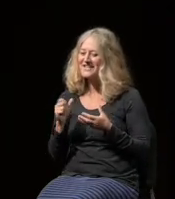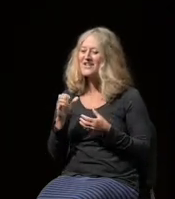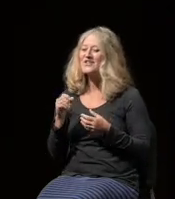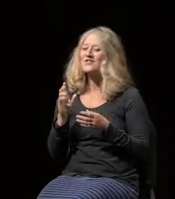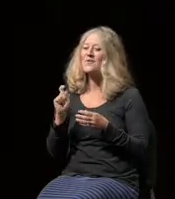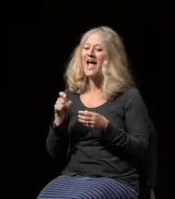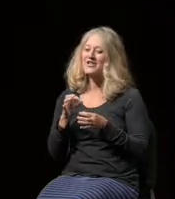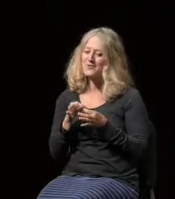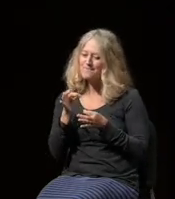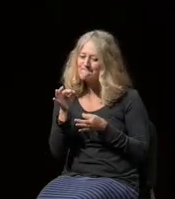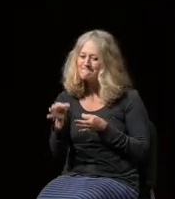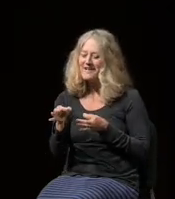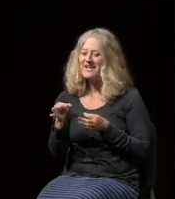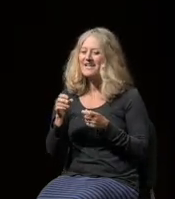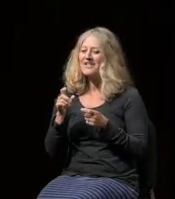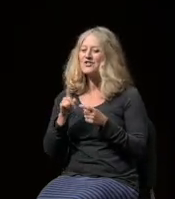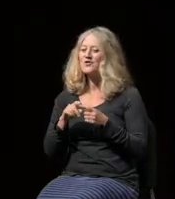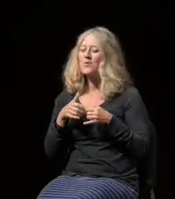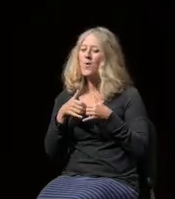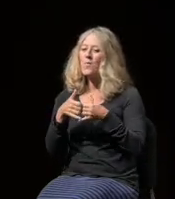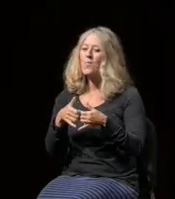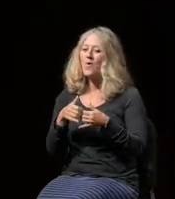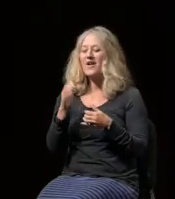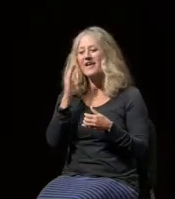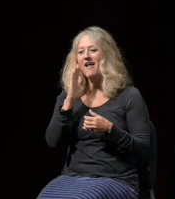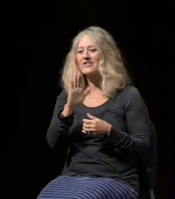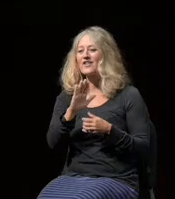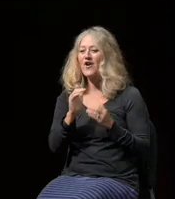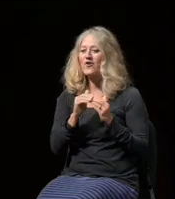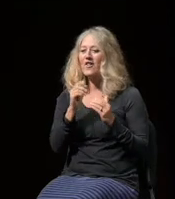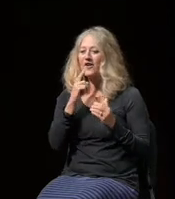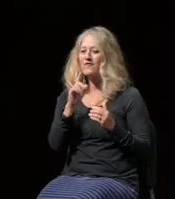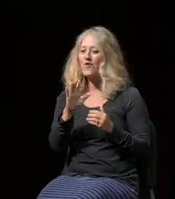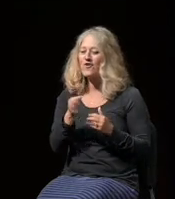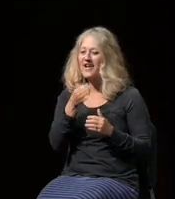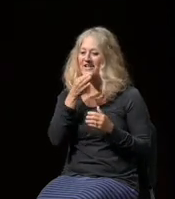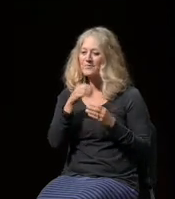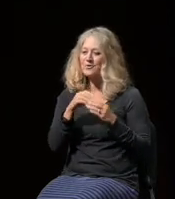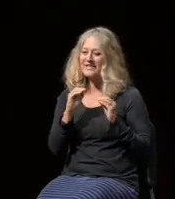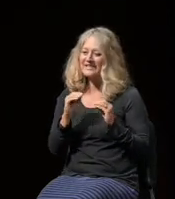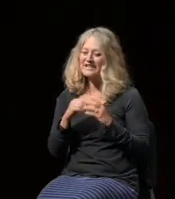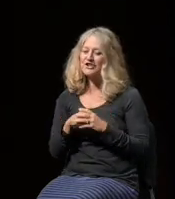until now to award and acknowledge their colleague for her expertise in teaching.